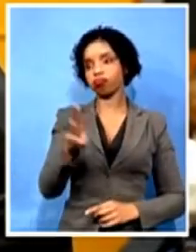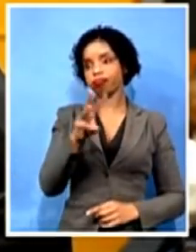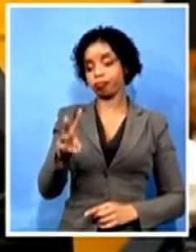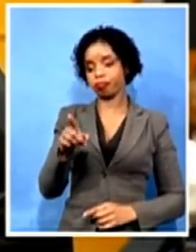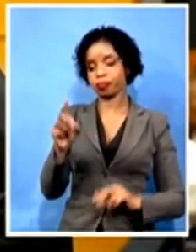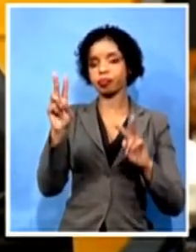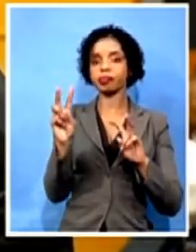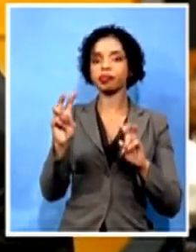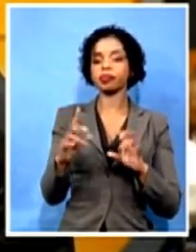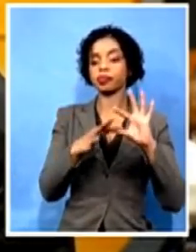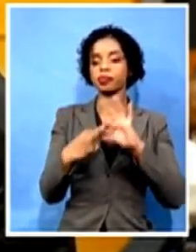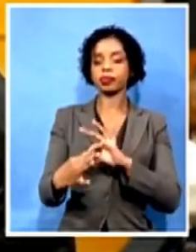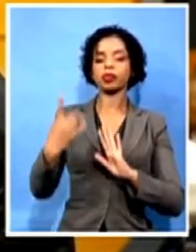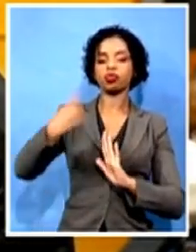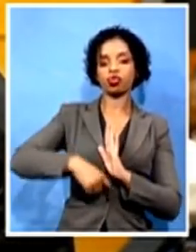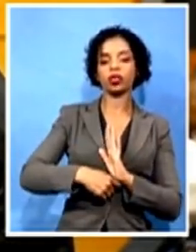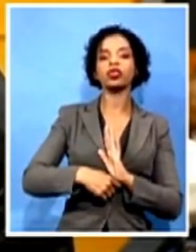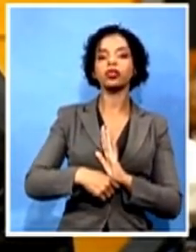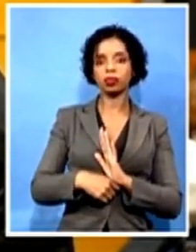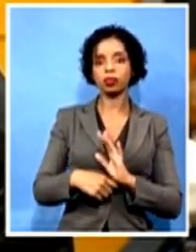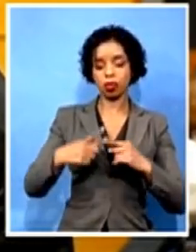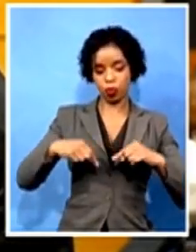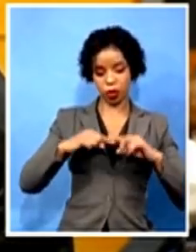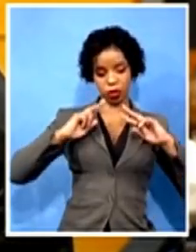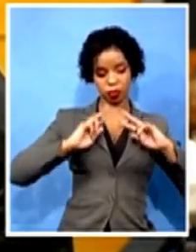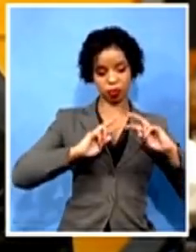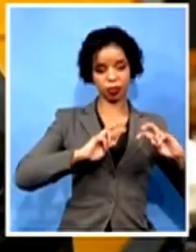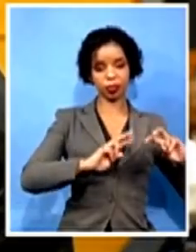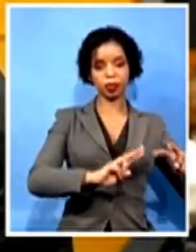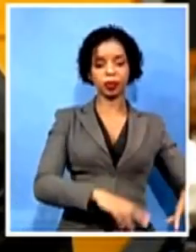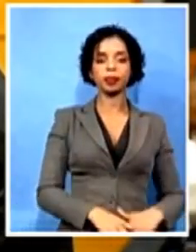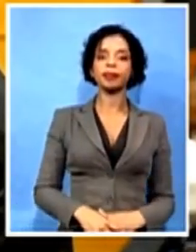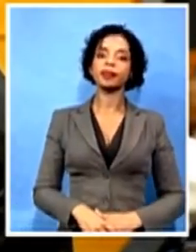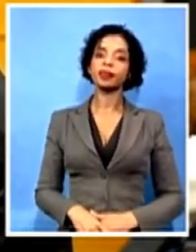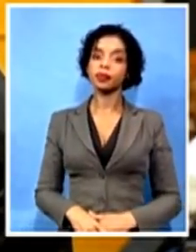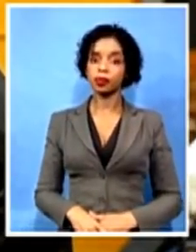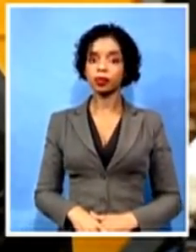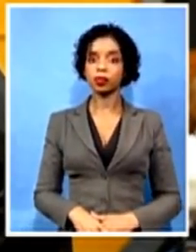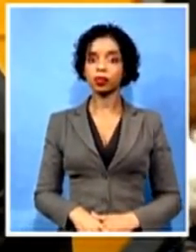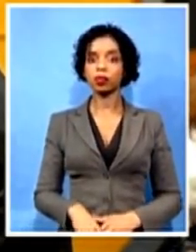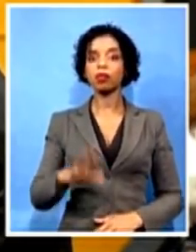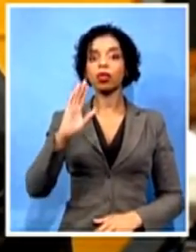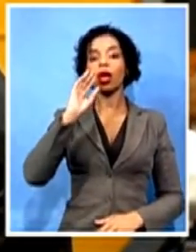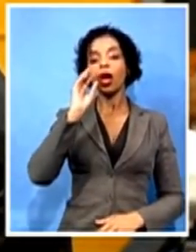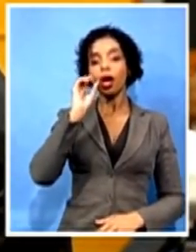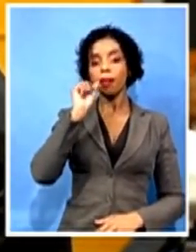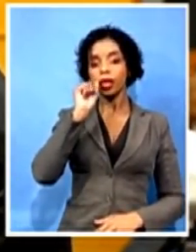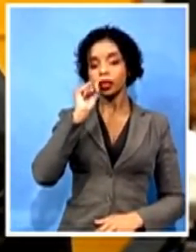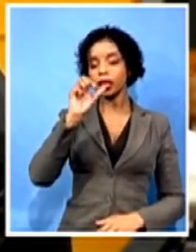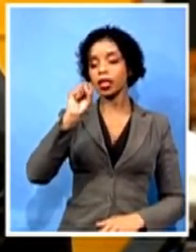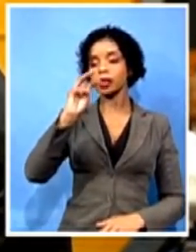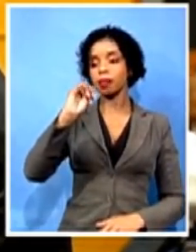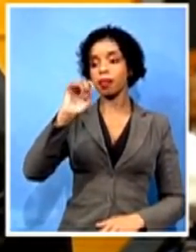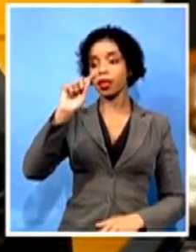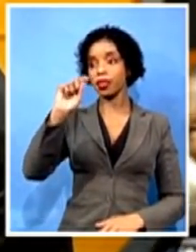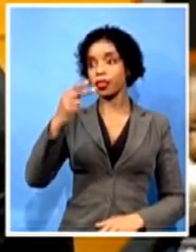were investigating. When Mr. Vincent Smith appeared in the matter, I was hospitalized, so I could not be present at the above honorable court, and